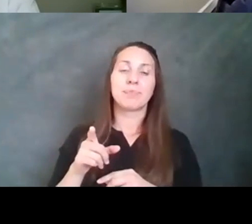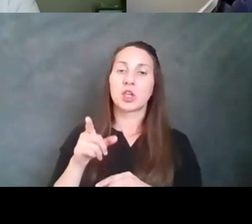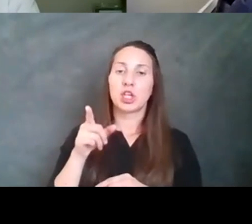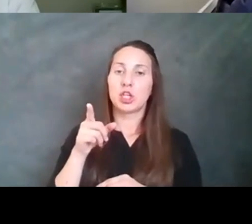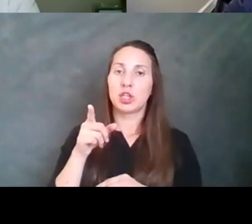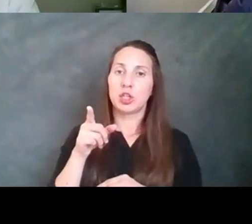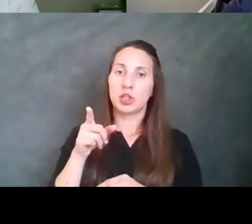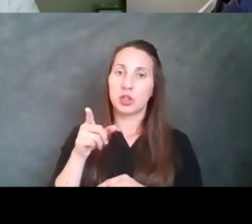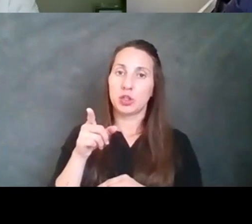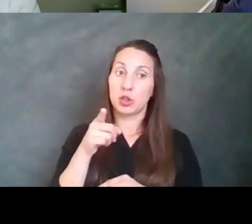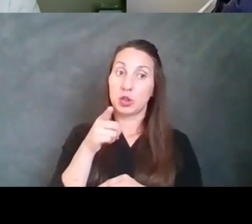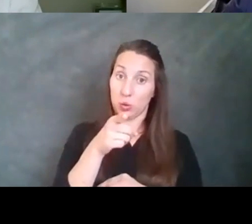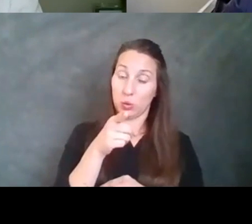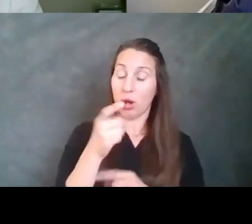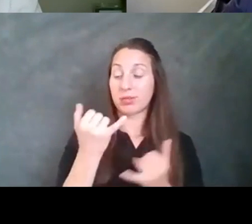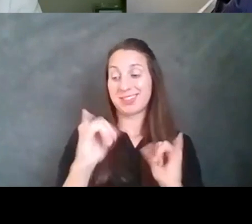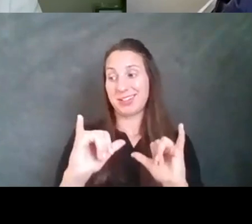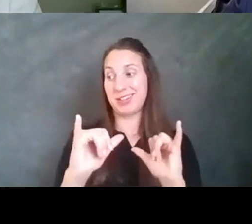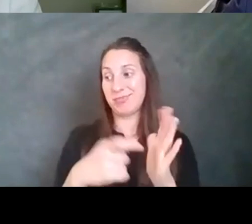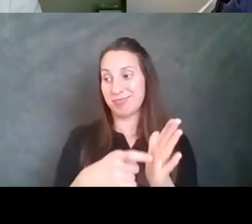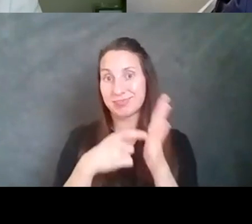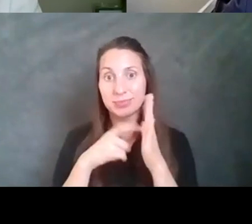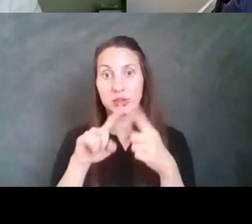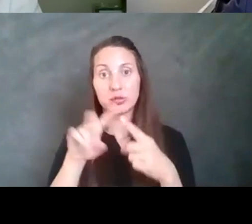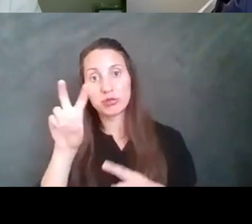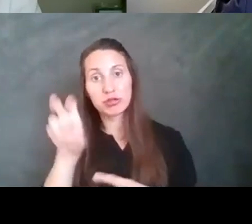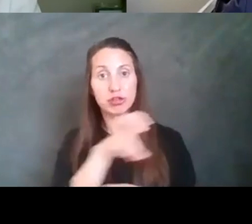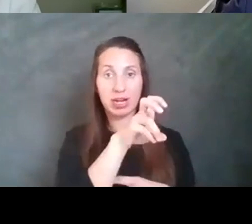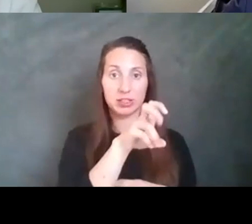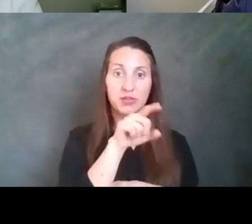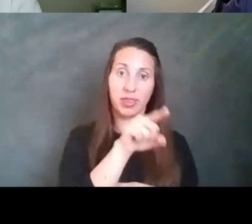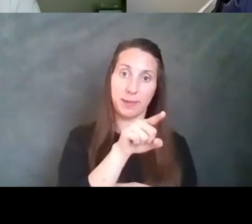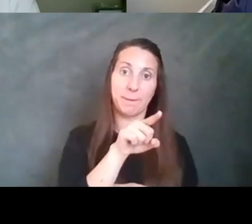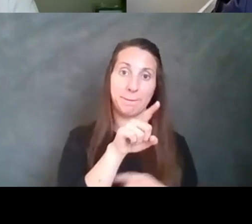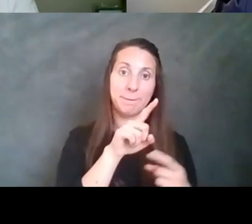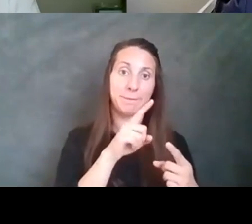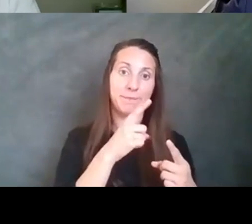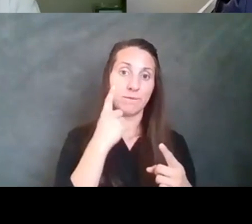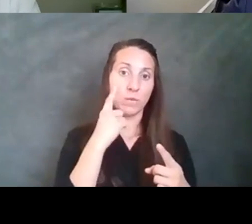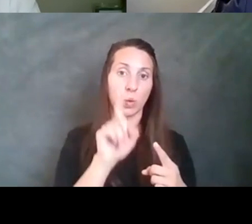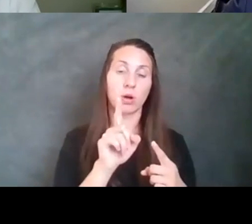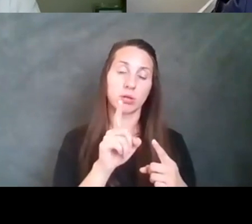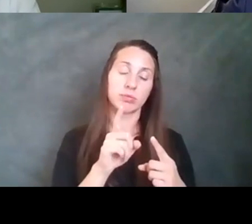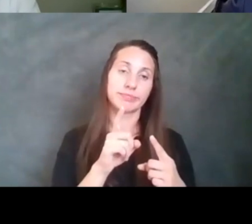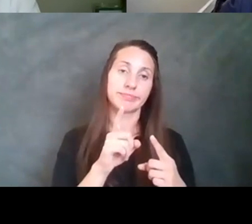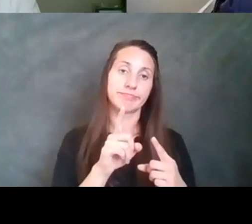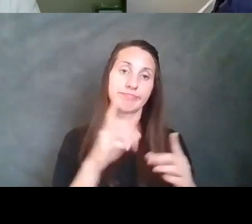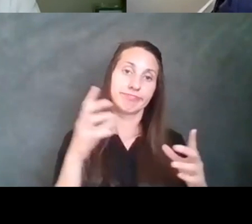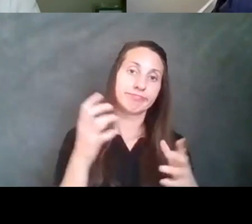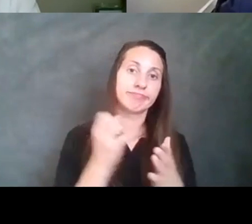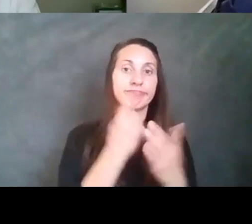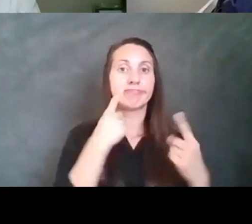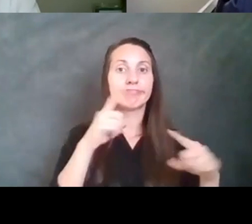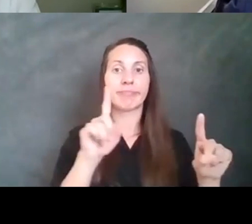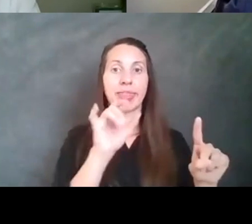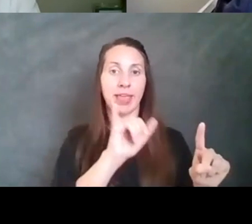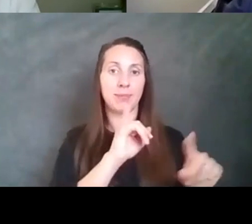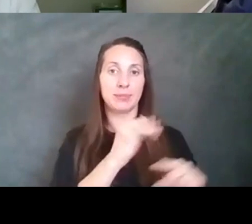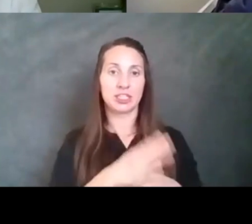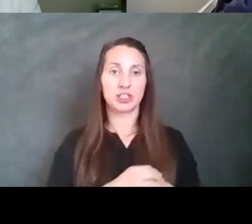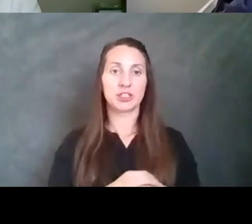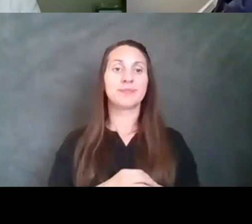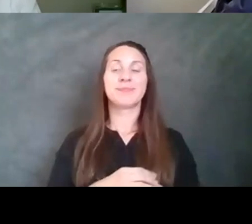all of those processes to get that position. Thank you. Well, guys, I think we're going